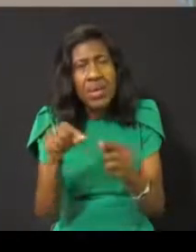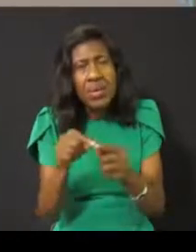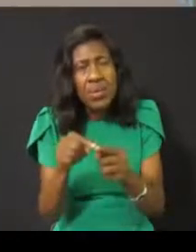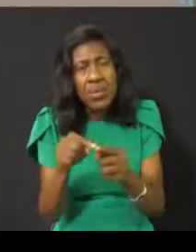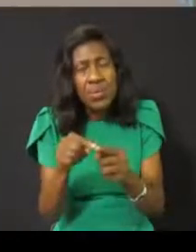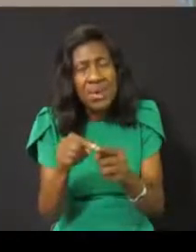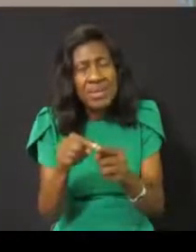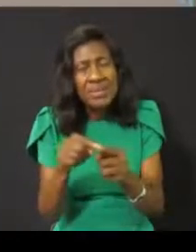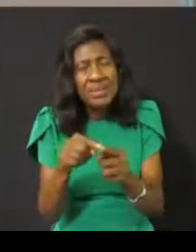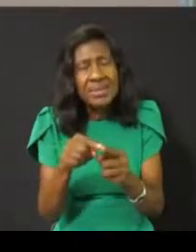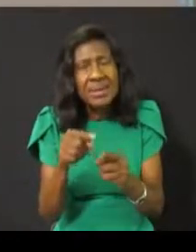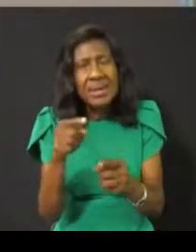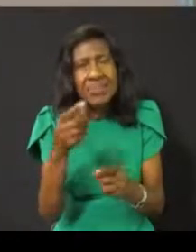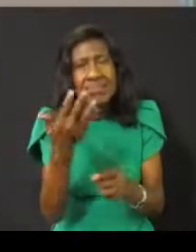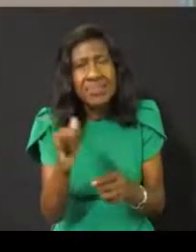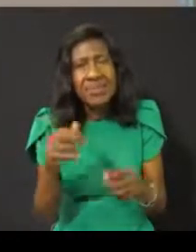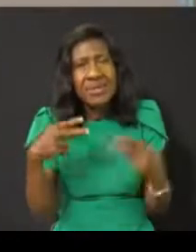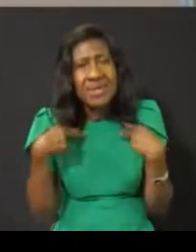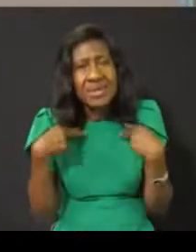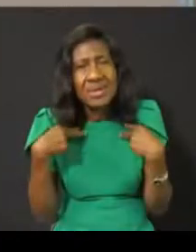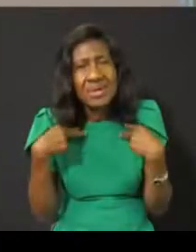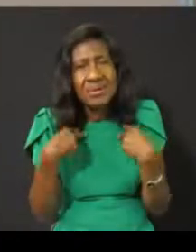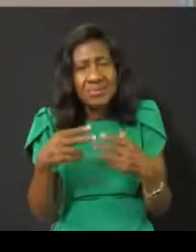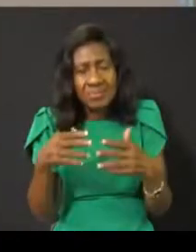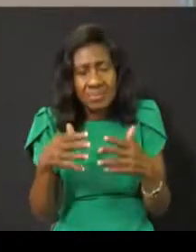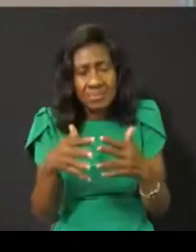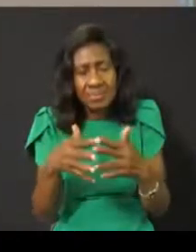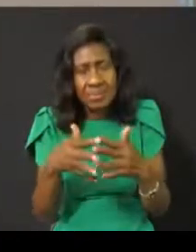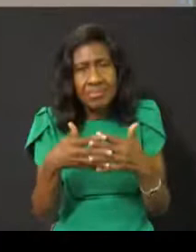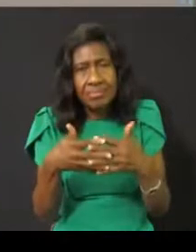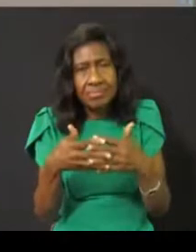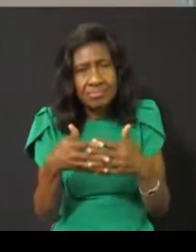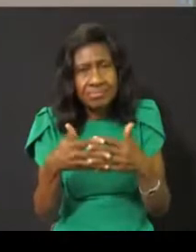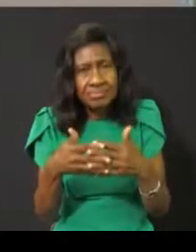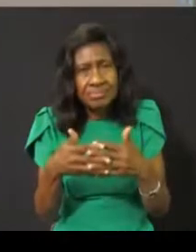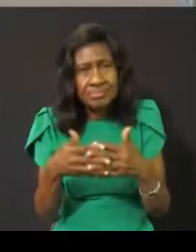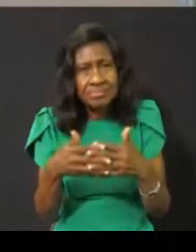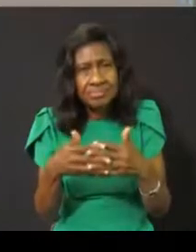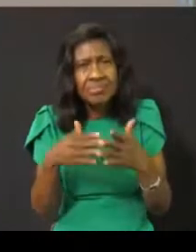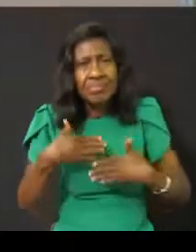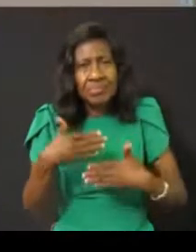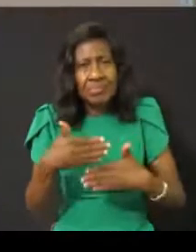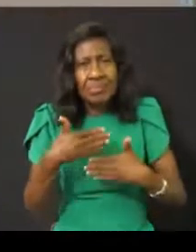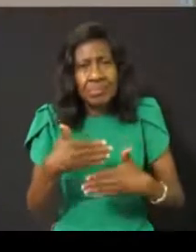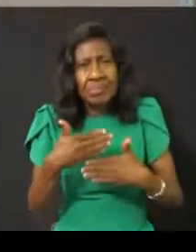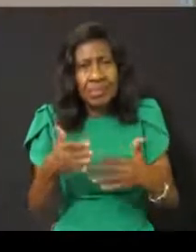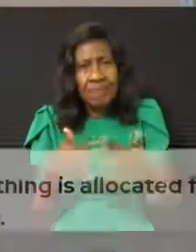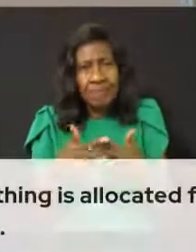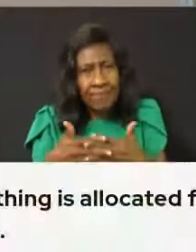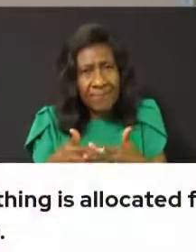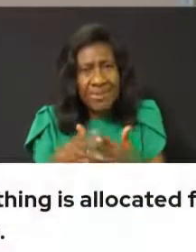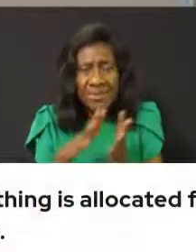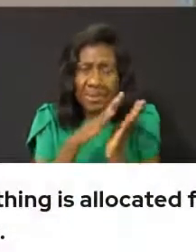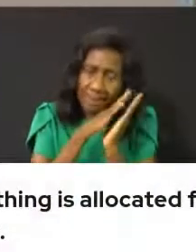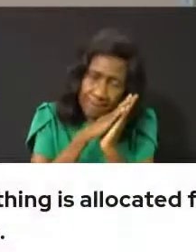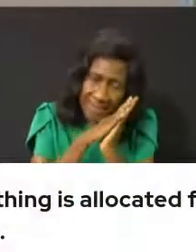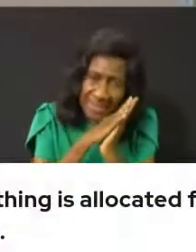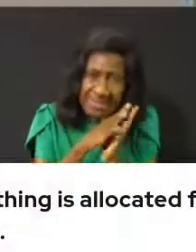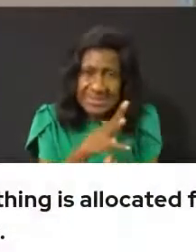beds, ventilators, as well as medical personnel. Now, this modeling has also indicated that what